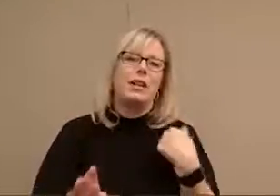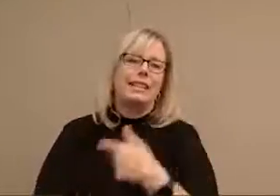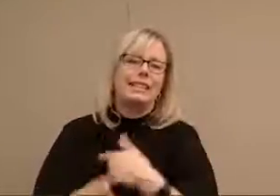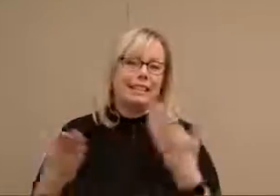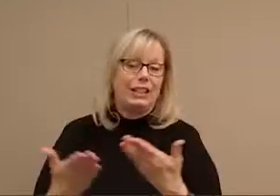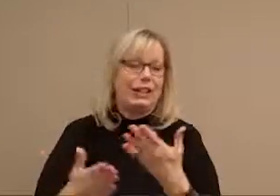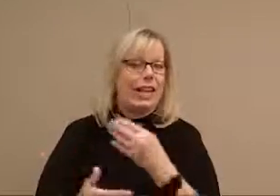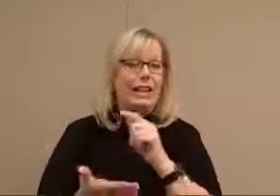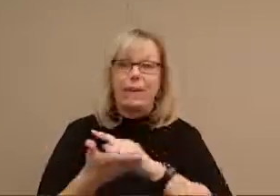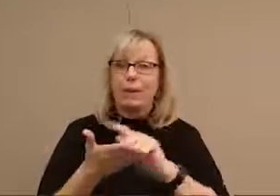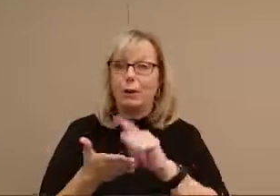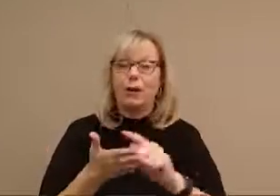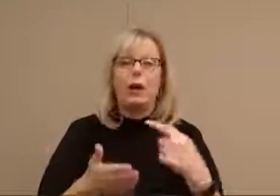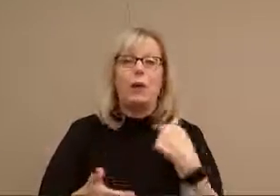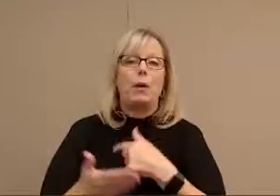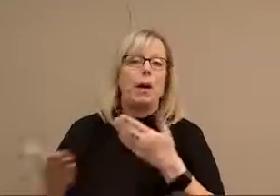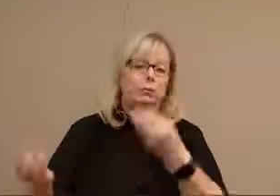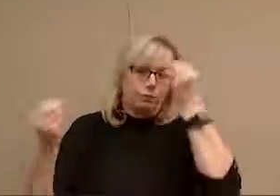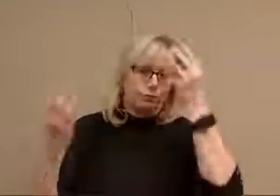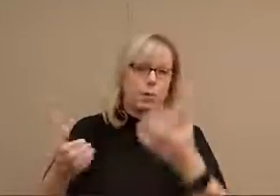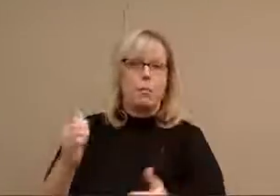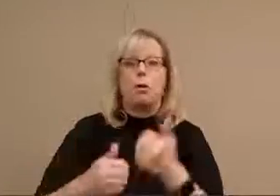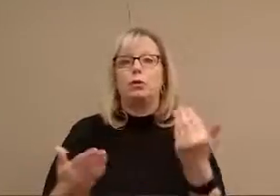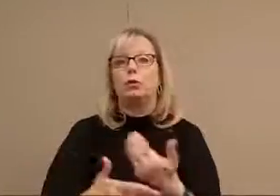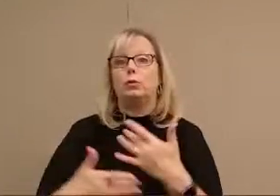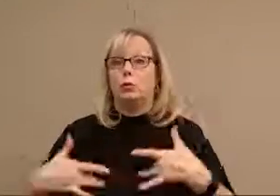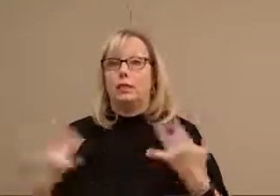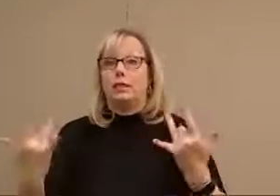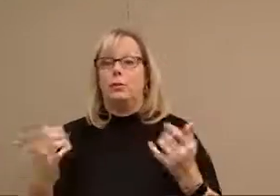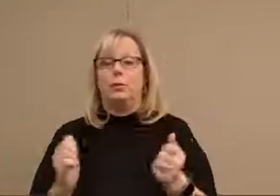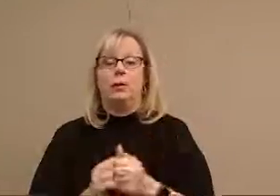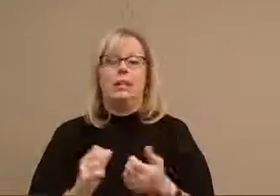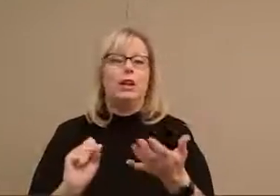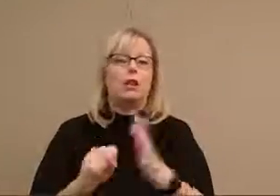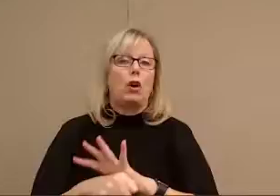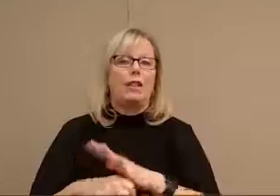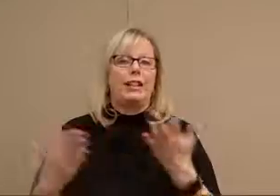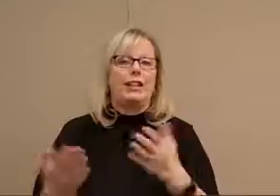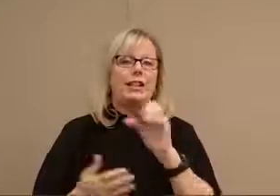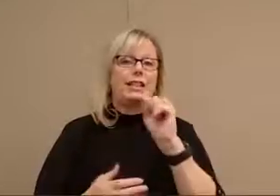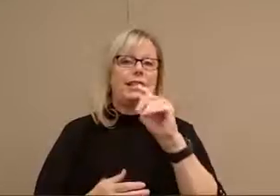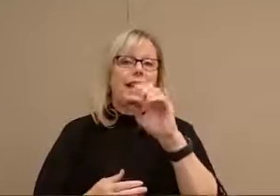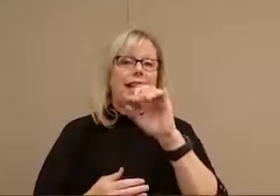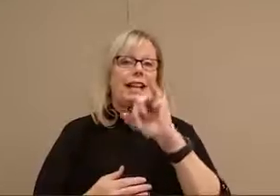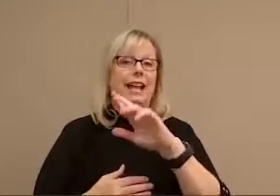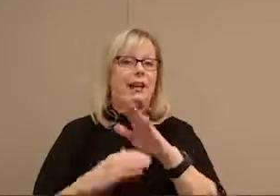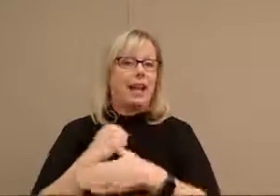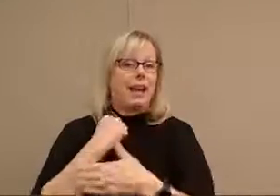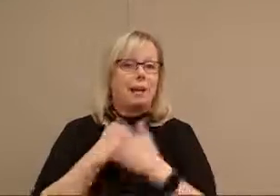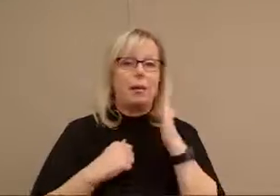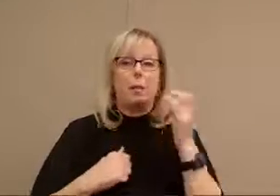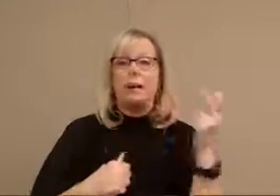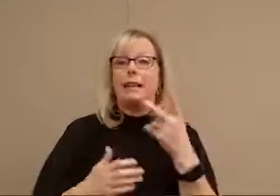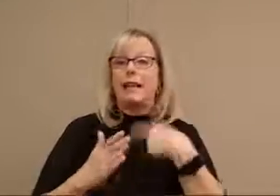each and every week, where we bring you the latest information on what's happening in COVID here in St. Clair County. We